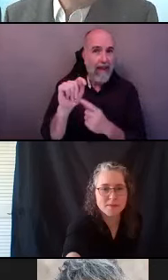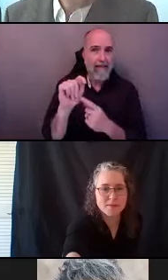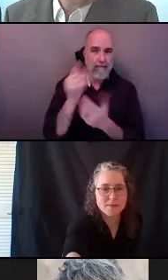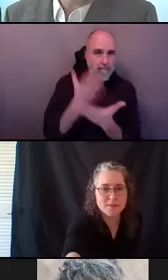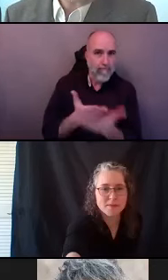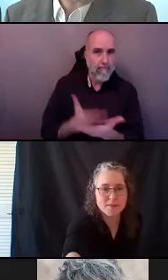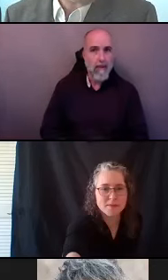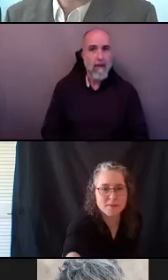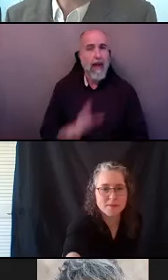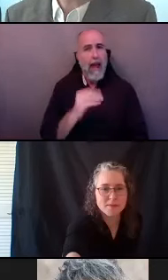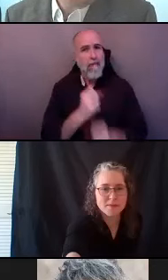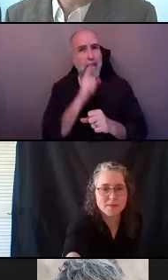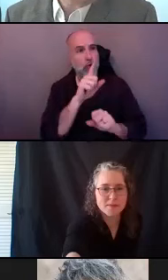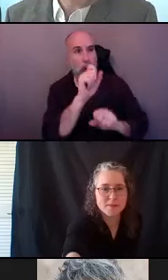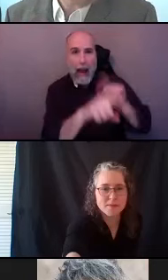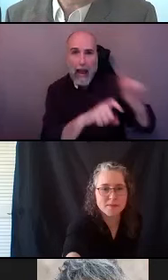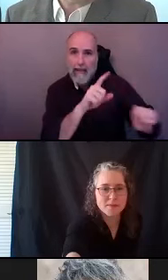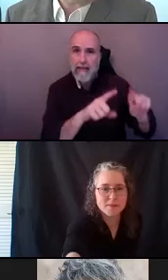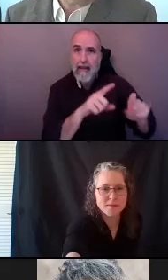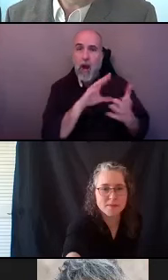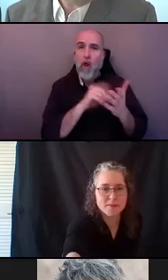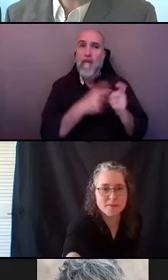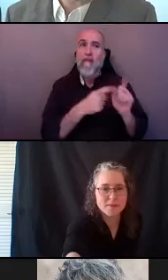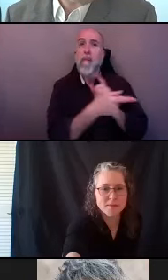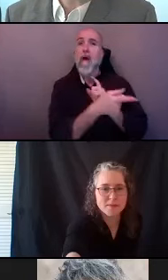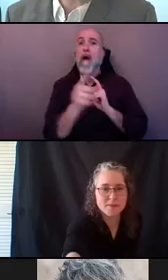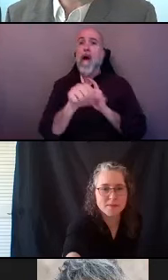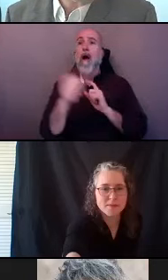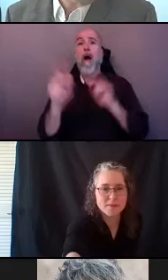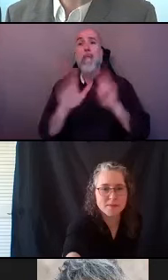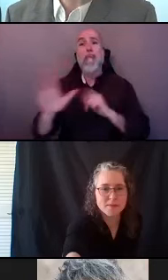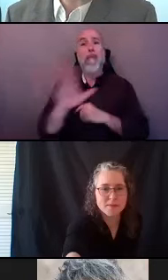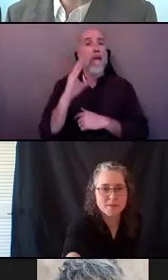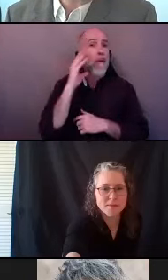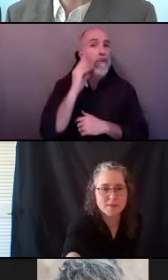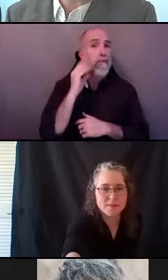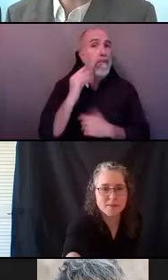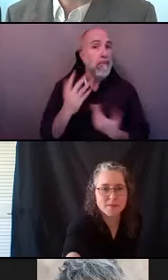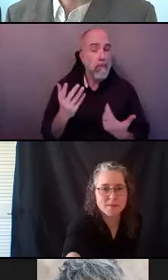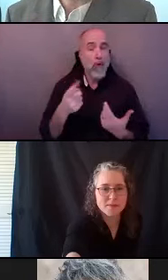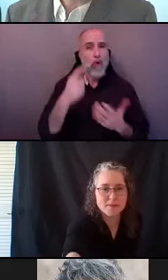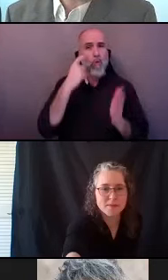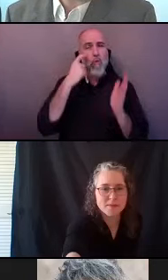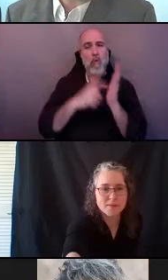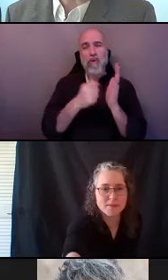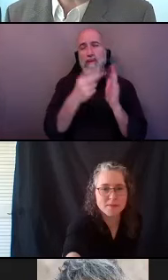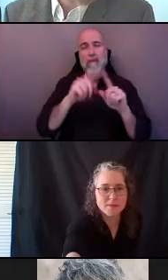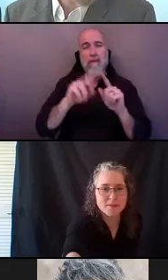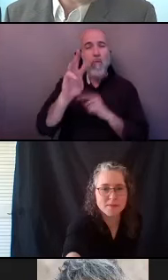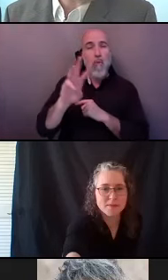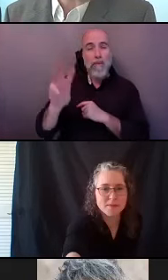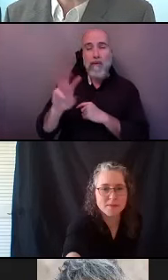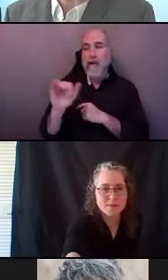Ask questions and learn from others' experiences. You'll find on a couple of the websites that we've talked about,